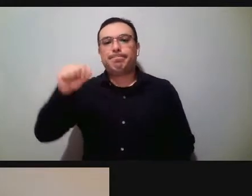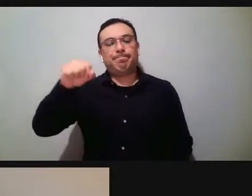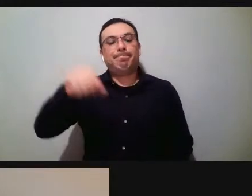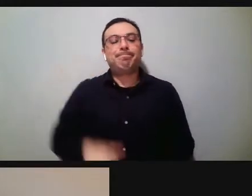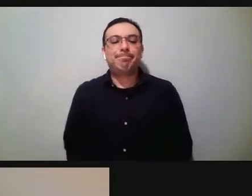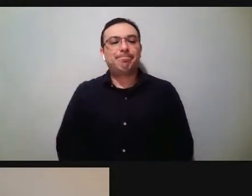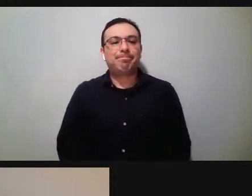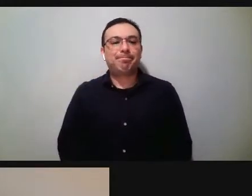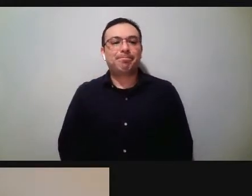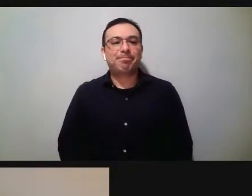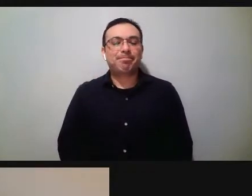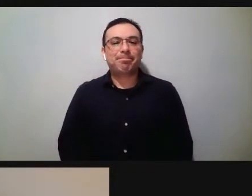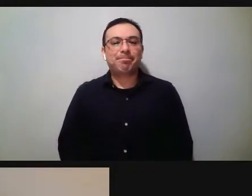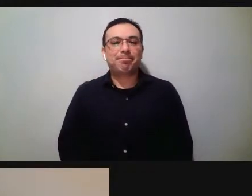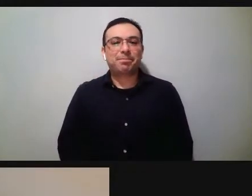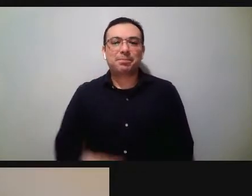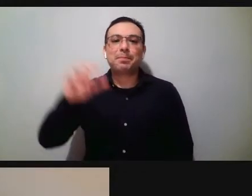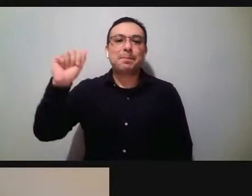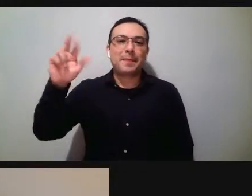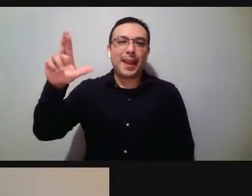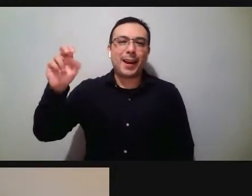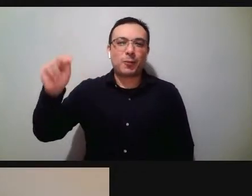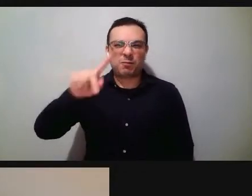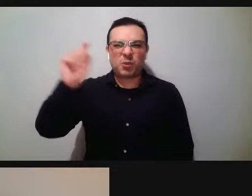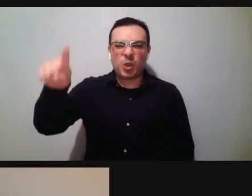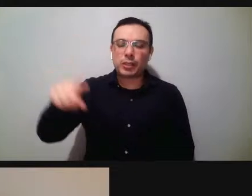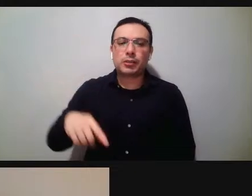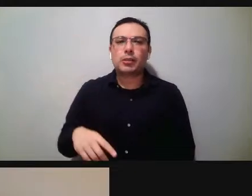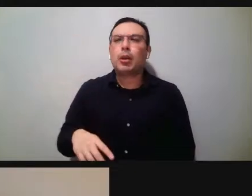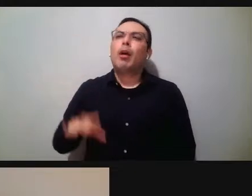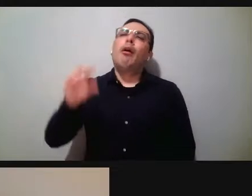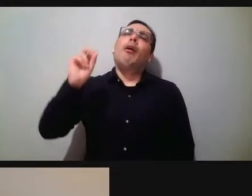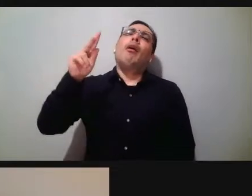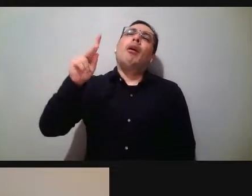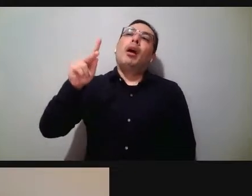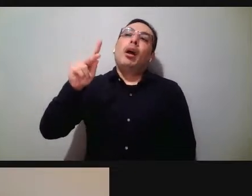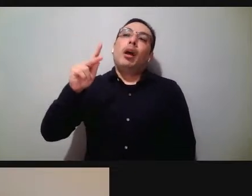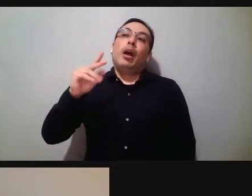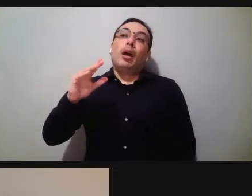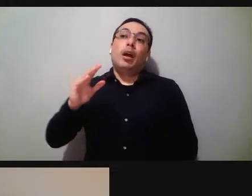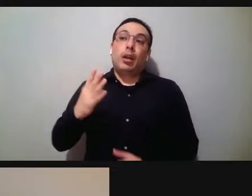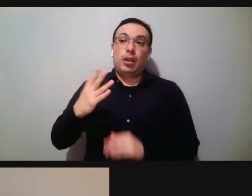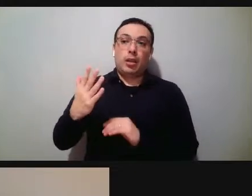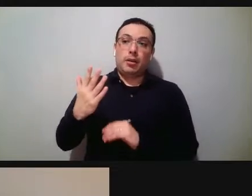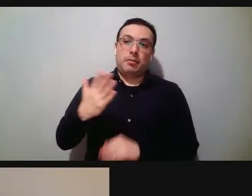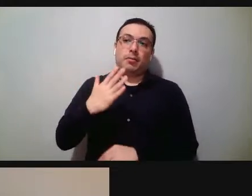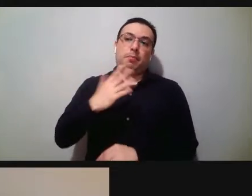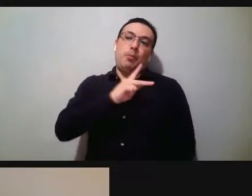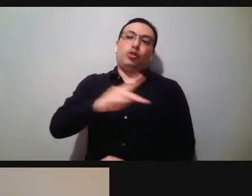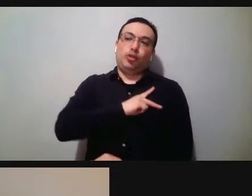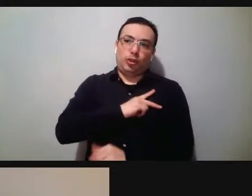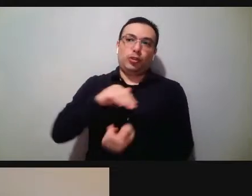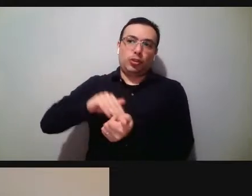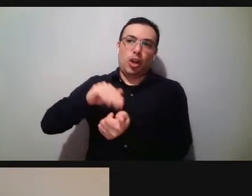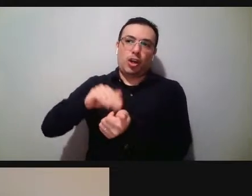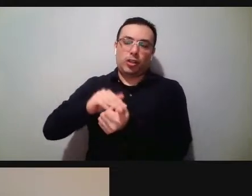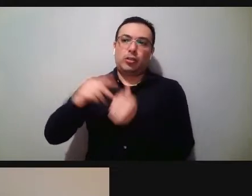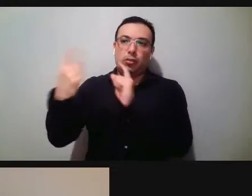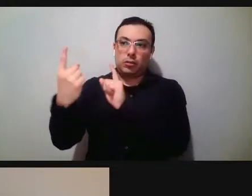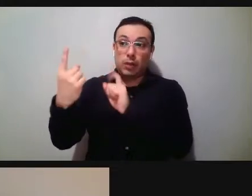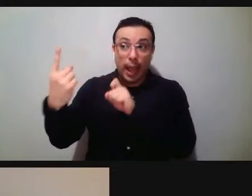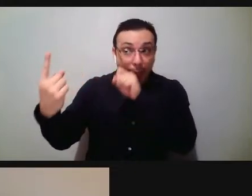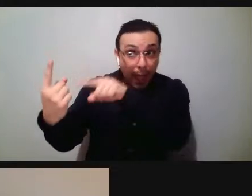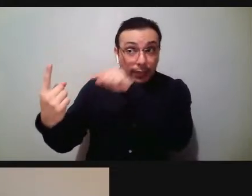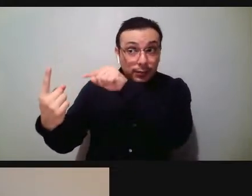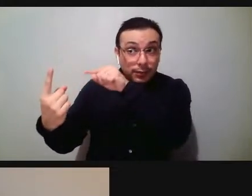Speaking of questions, if you have a primary care doctor, can you ask them your questions about COVID, or where can we go if we have more